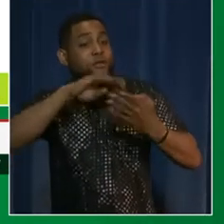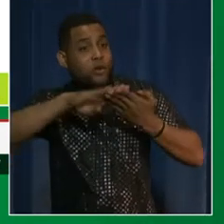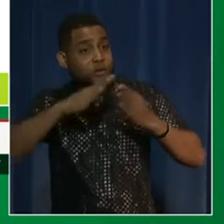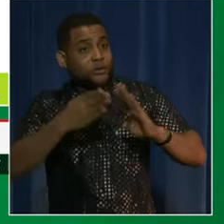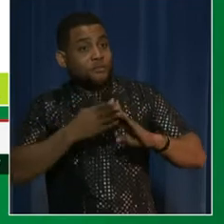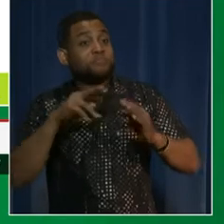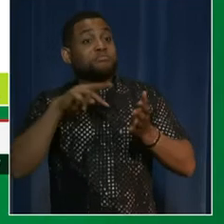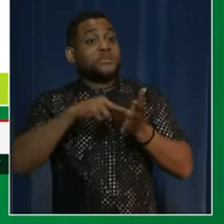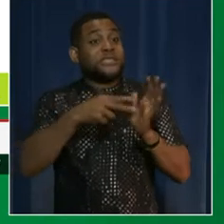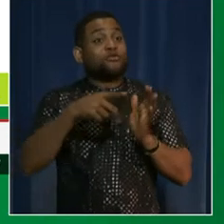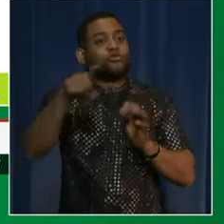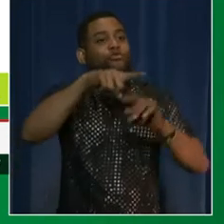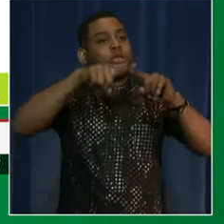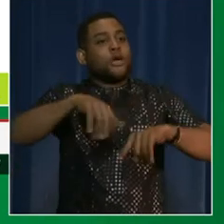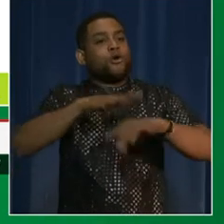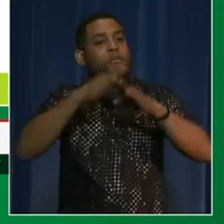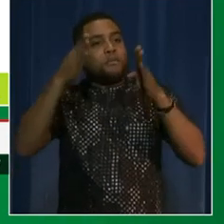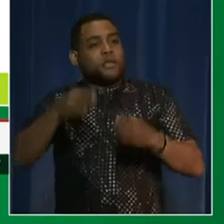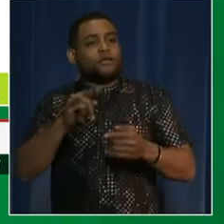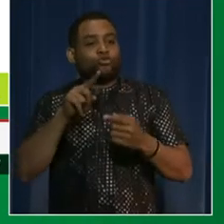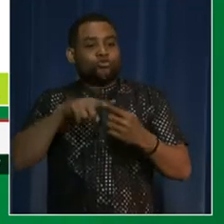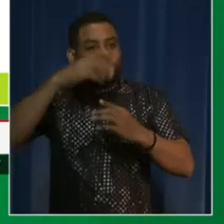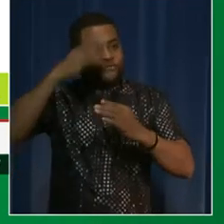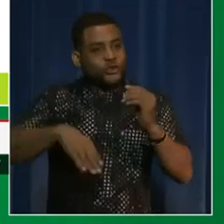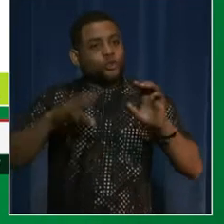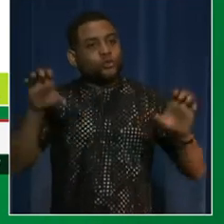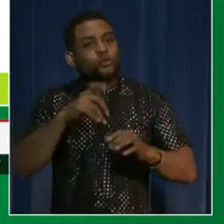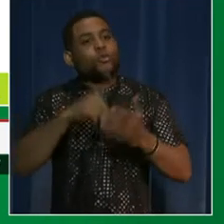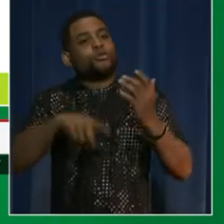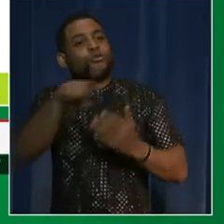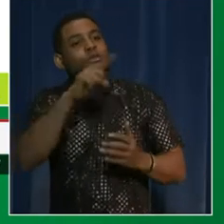on to get what you need done.